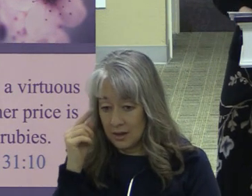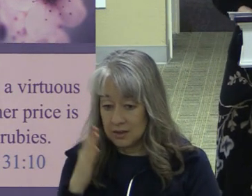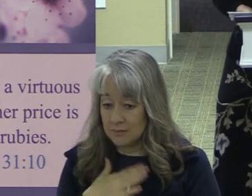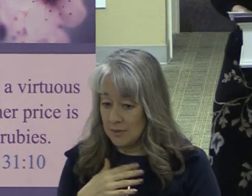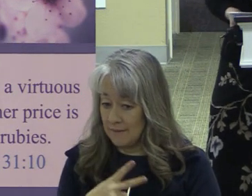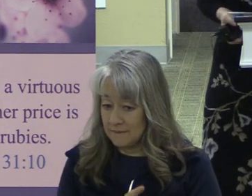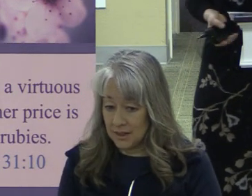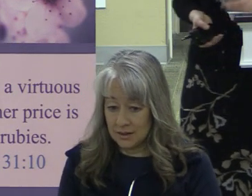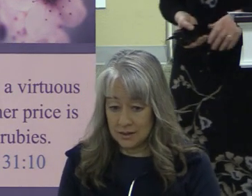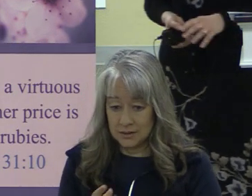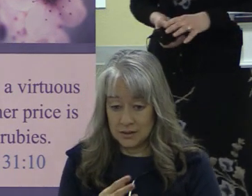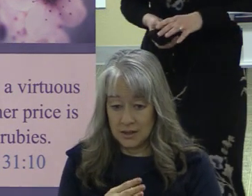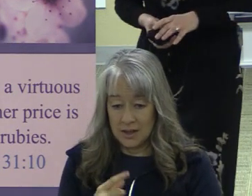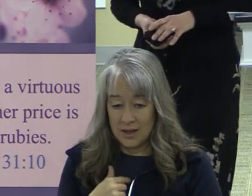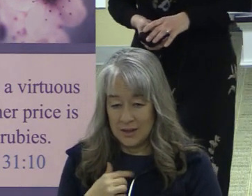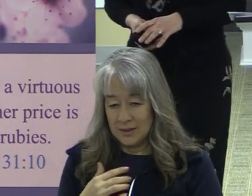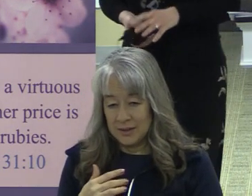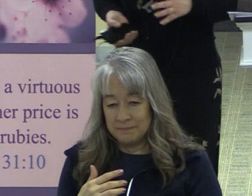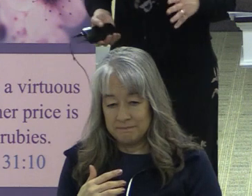failings.